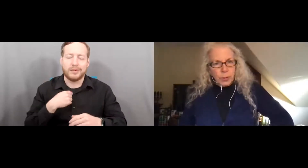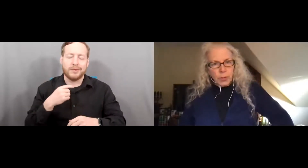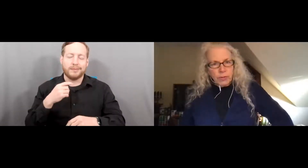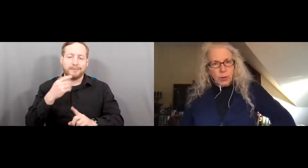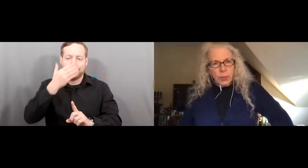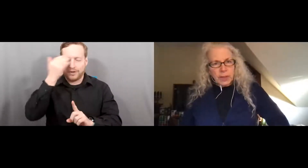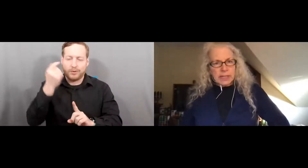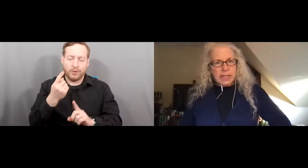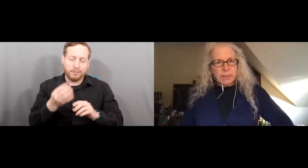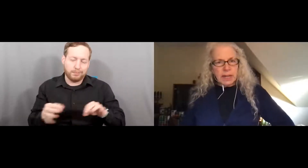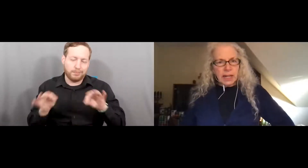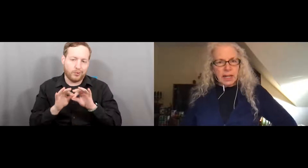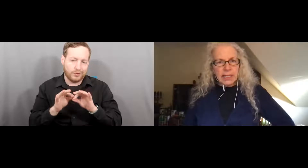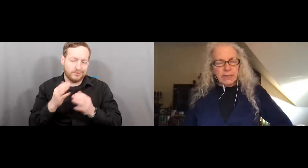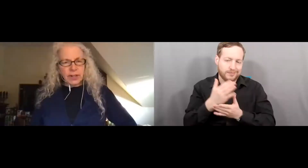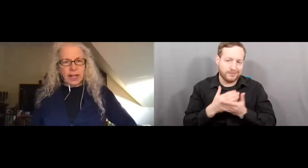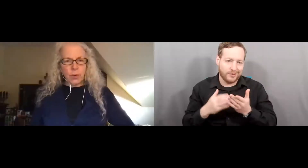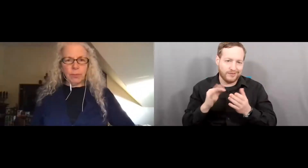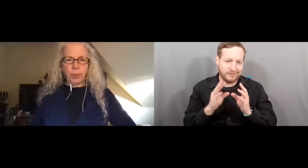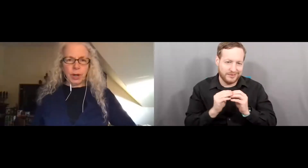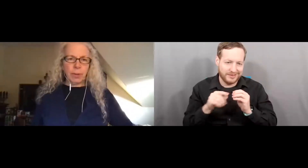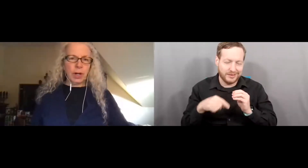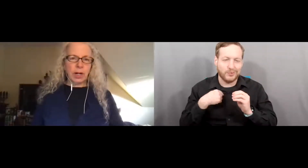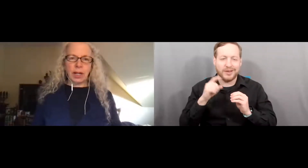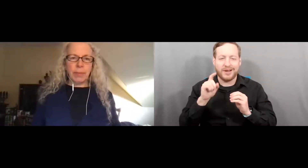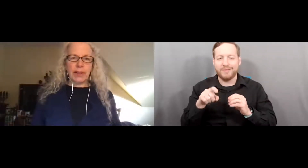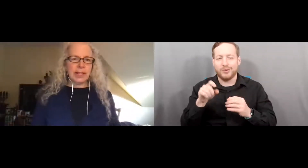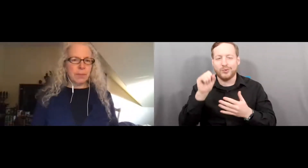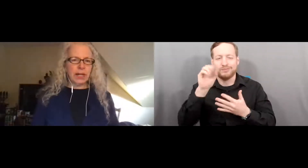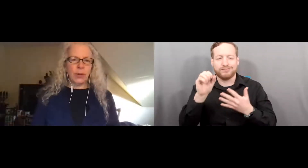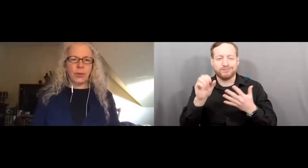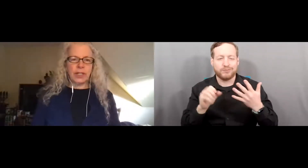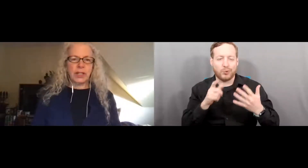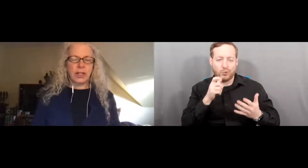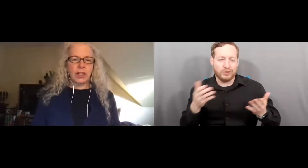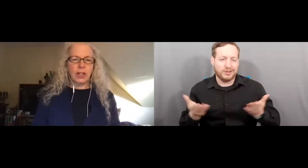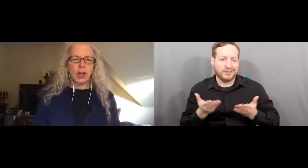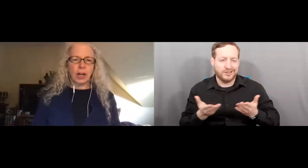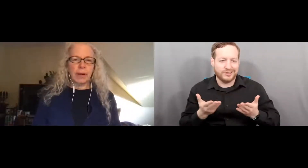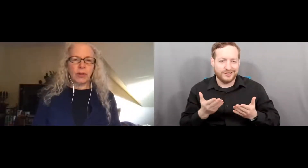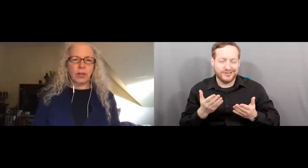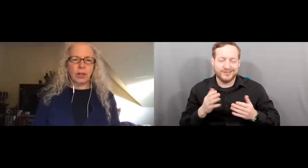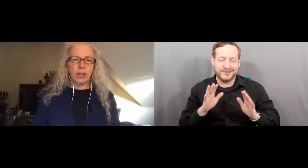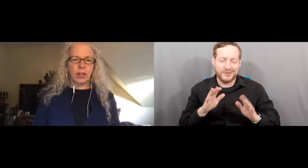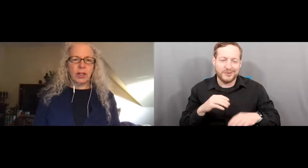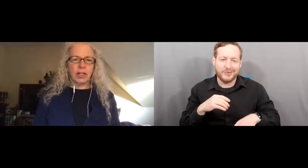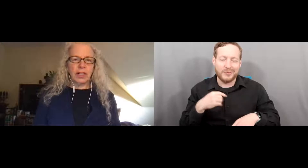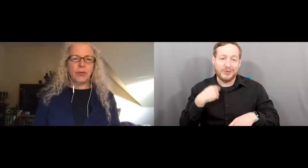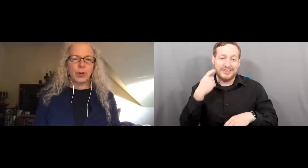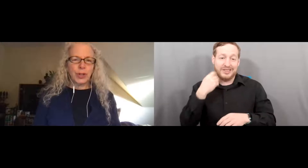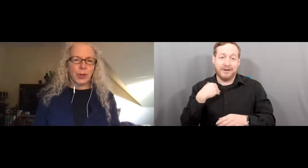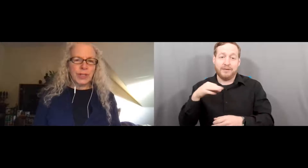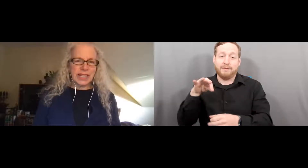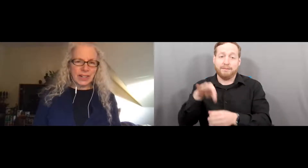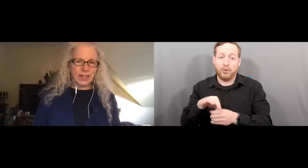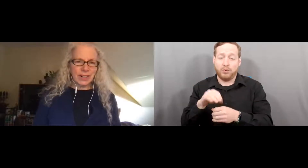Before we move forward with the business meeting, I did forget one important part about this meeting. We always talk about